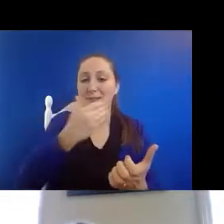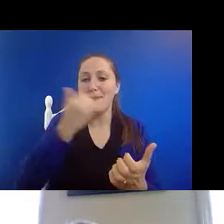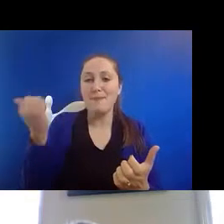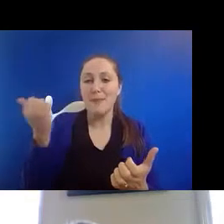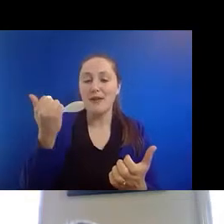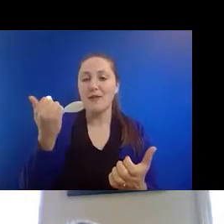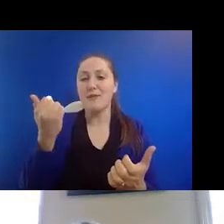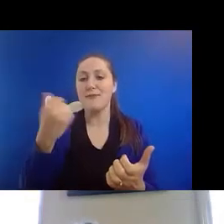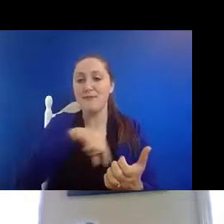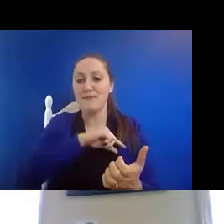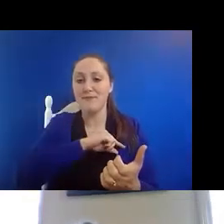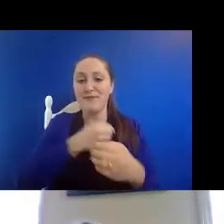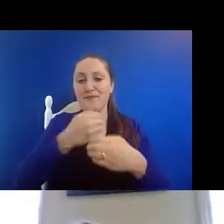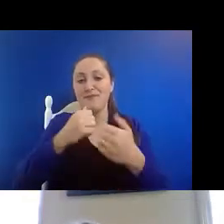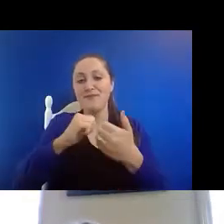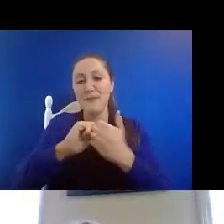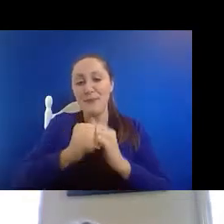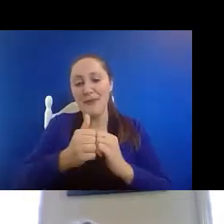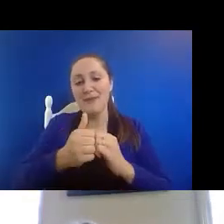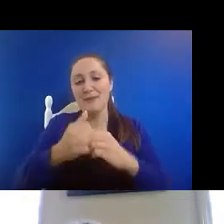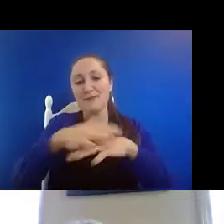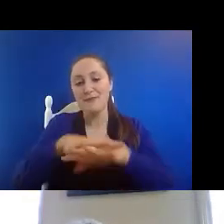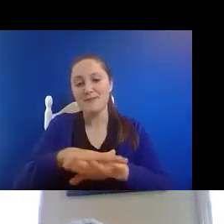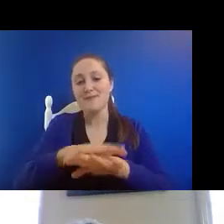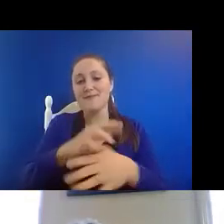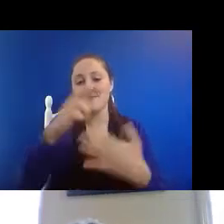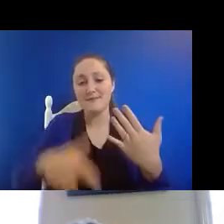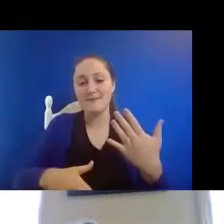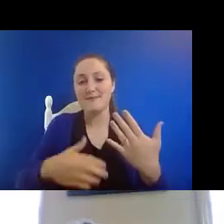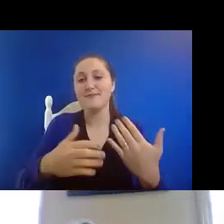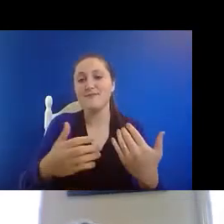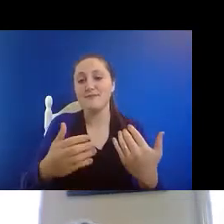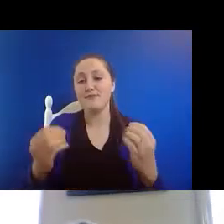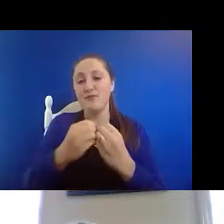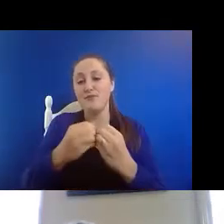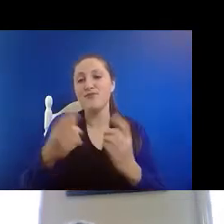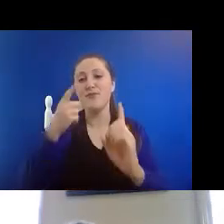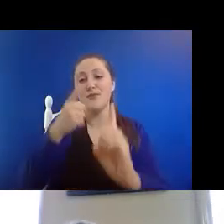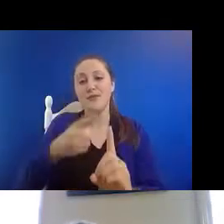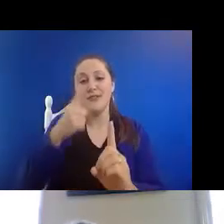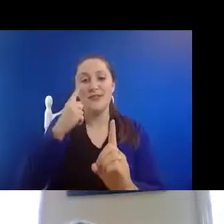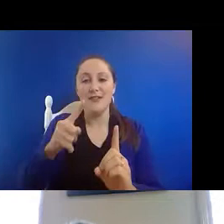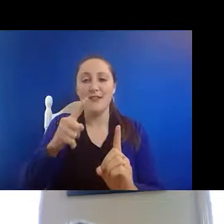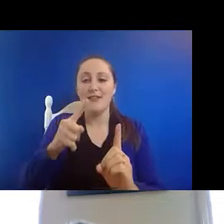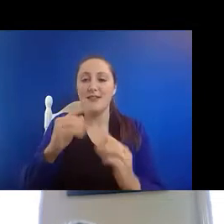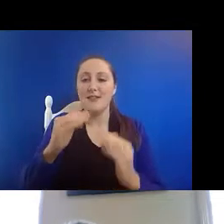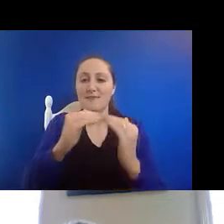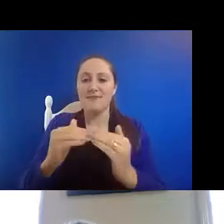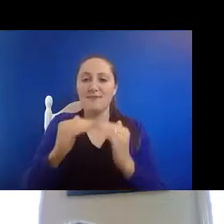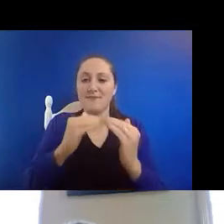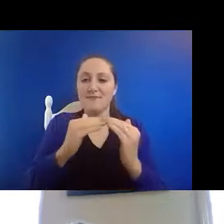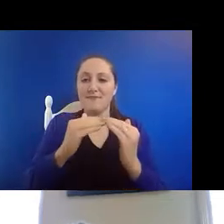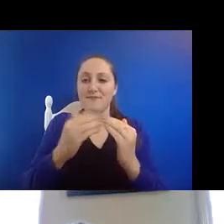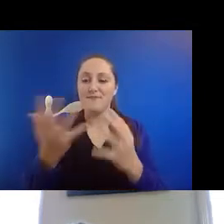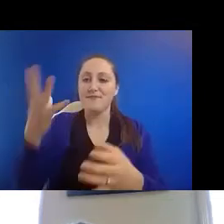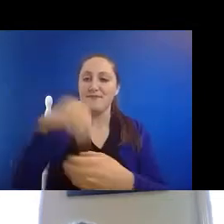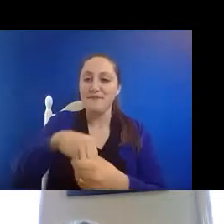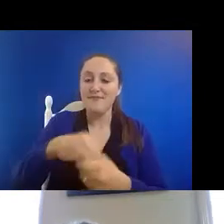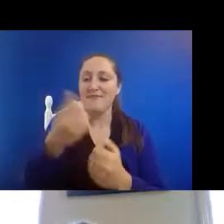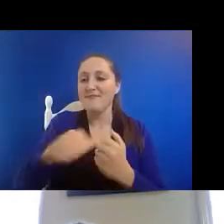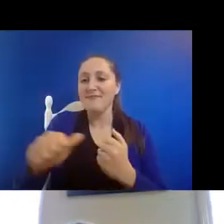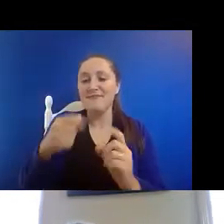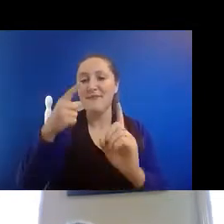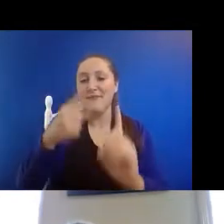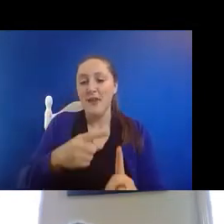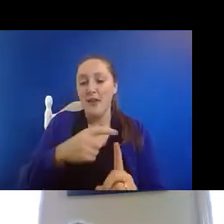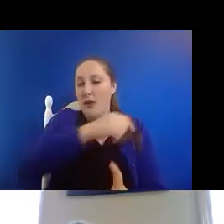employment outcomes. They have other goals for community inclusion. And any goals like that, I would argue,